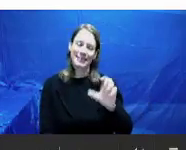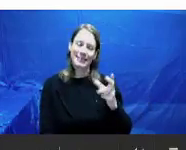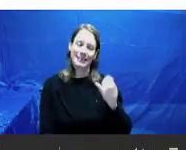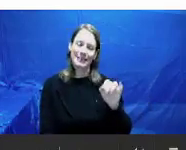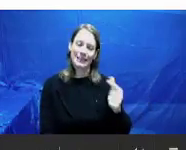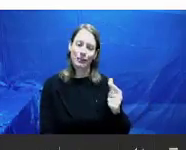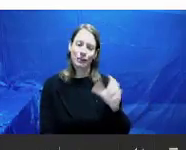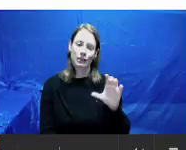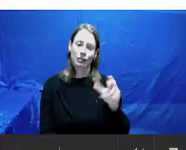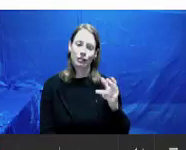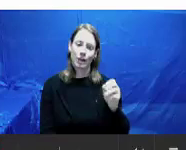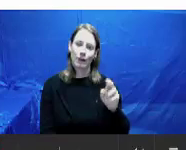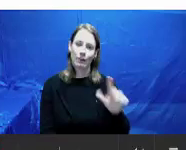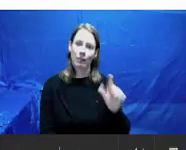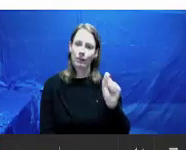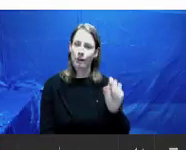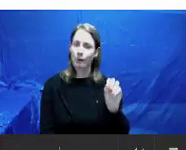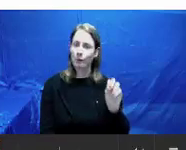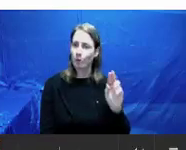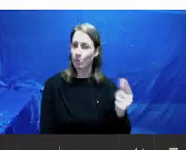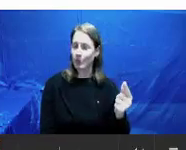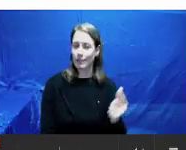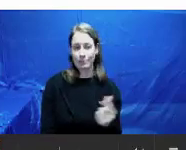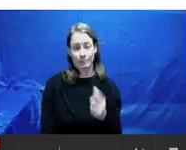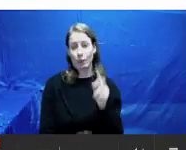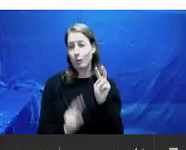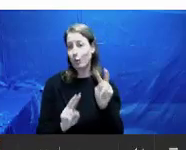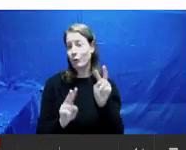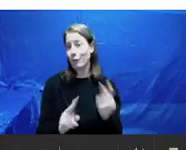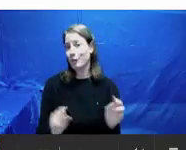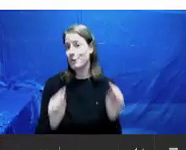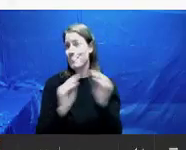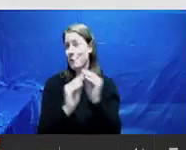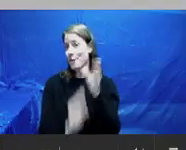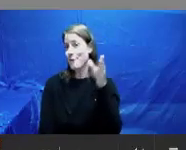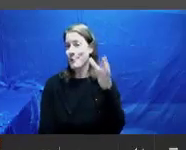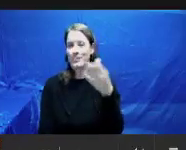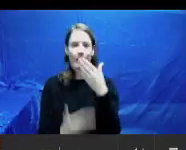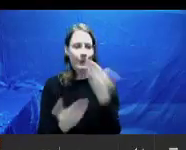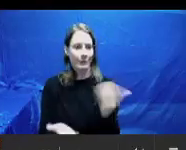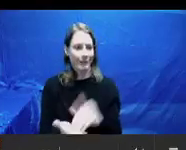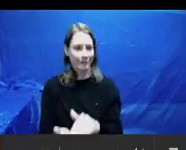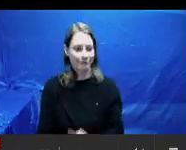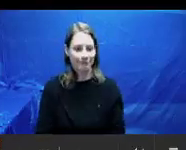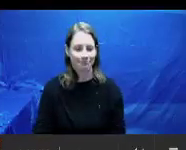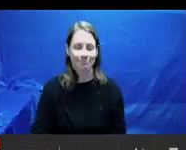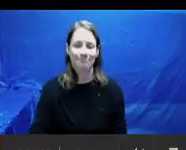upcoming blogs and more webinars in this series. Thanks again.